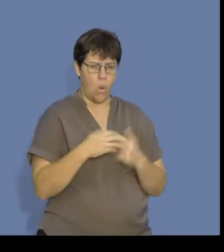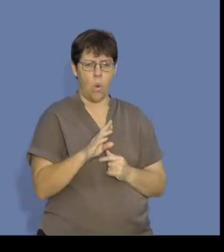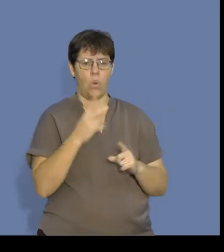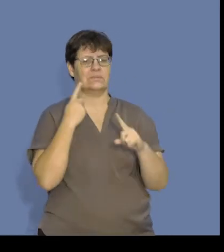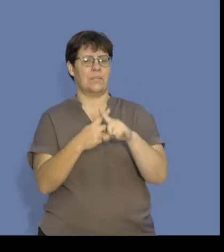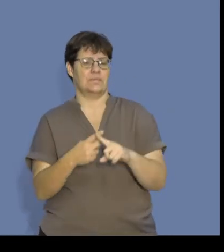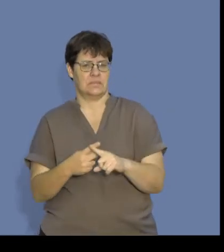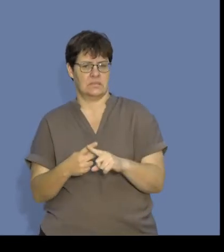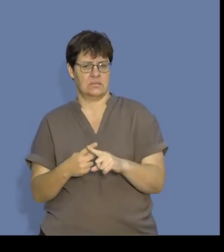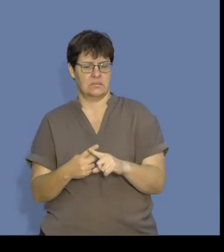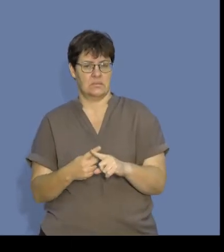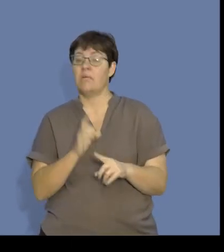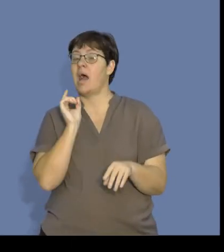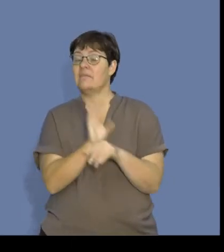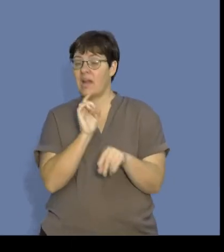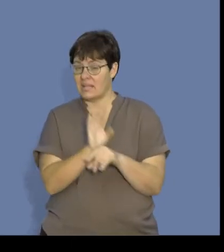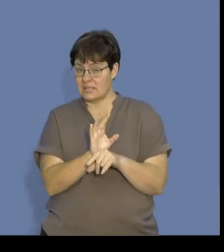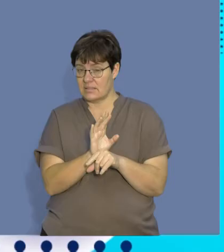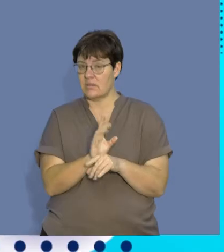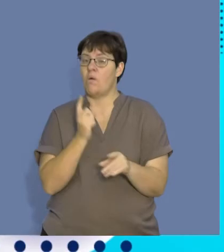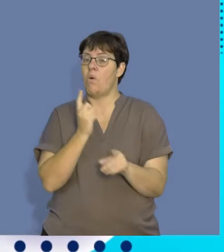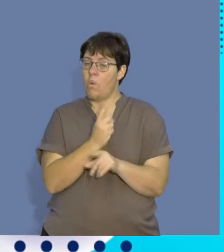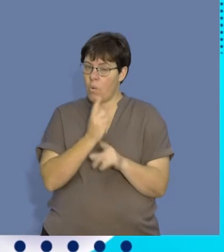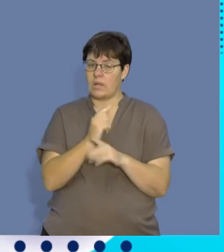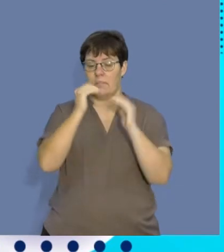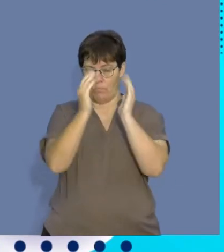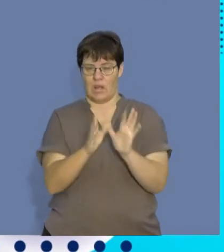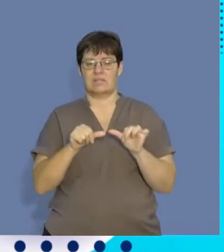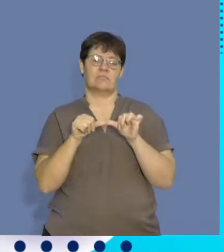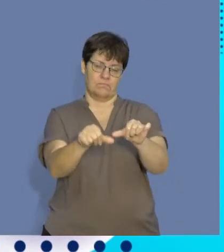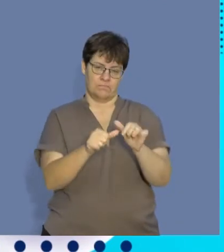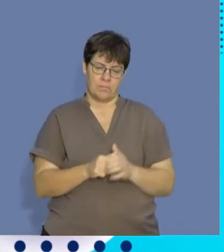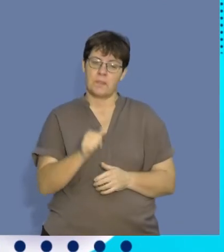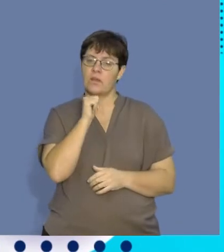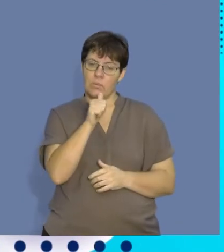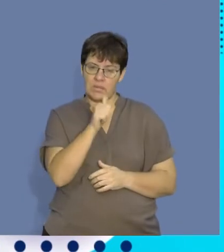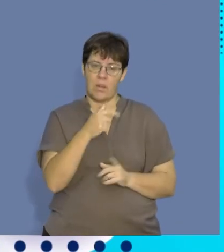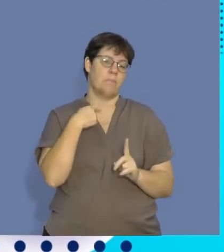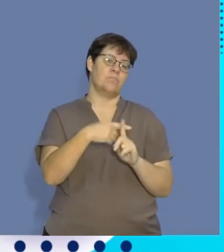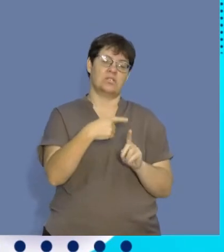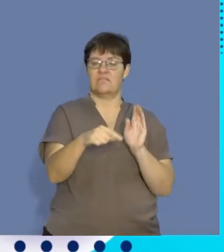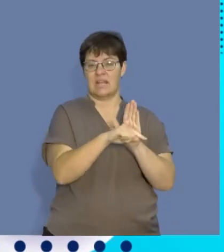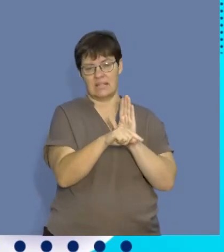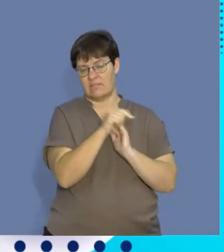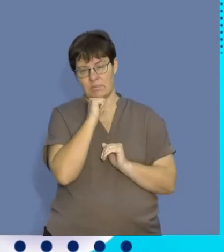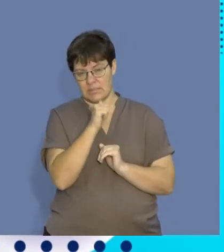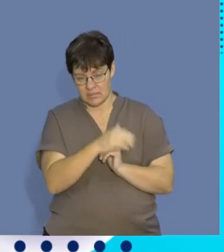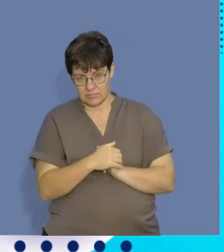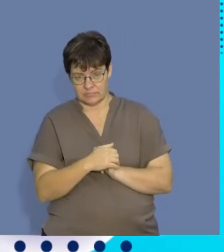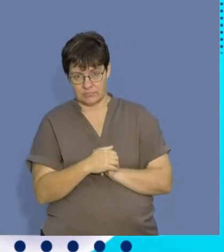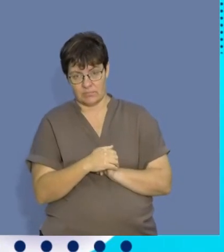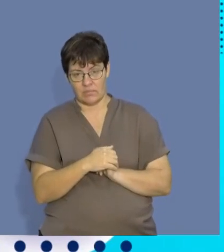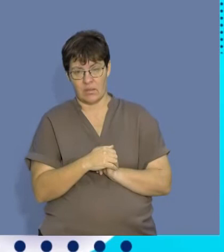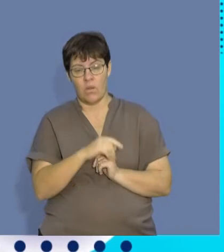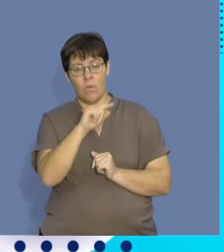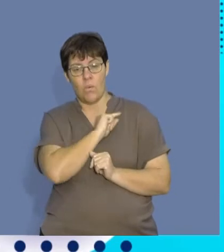use multiplication? My advice would be always use brackets, even if the number is positive or negative.